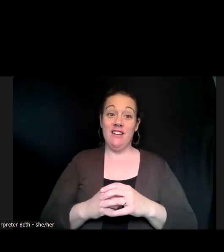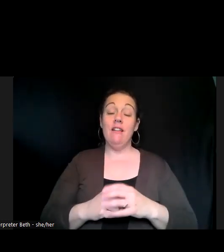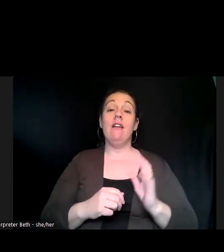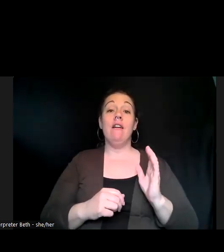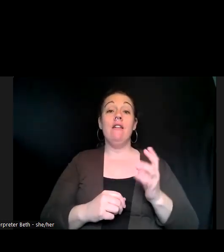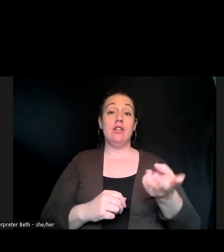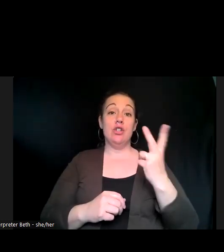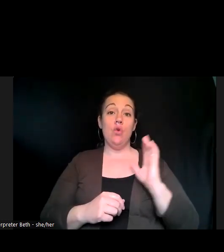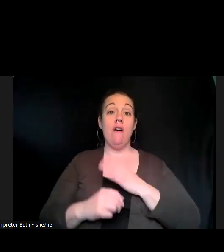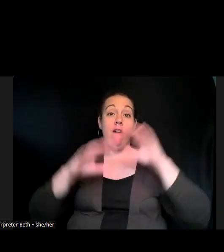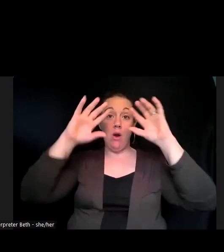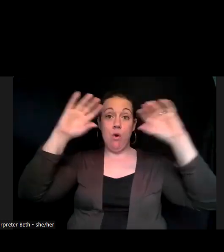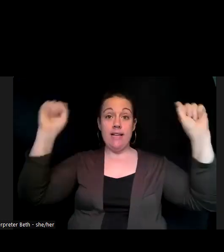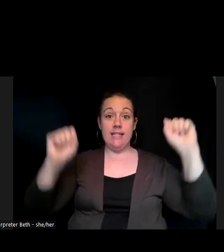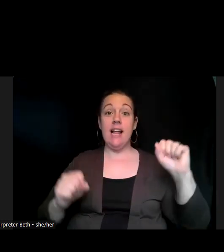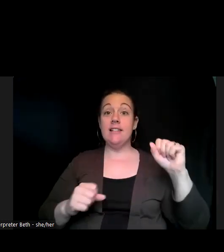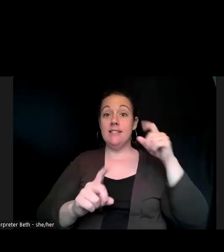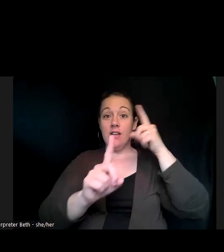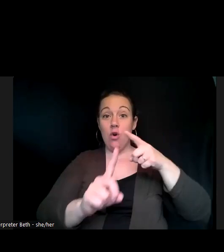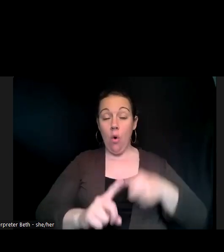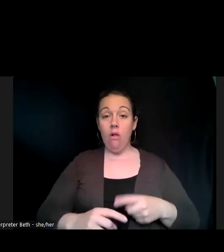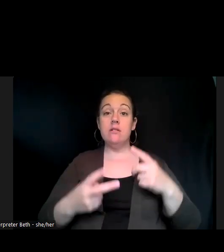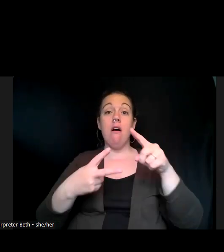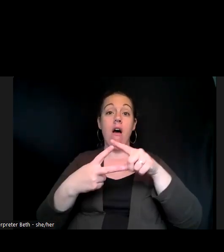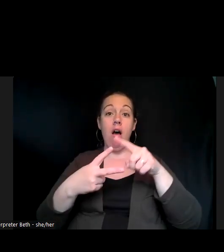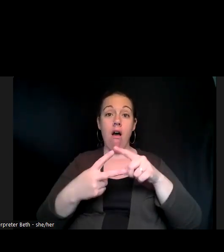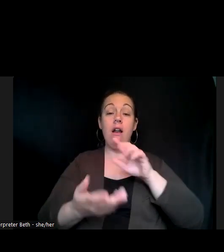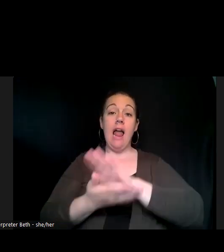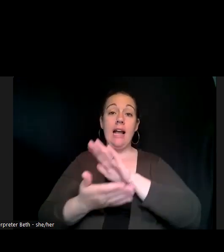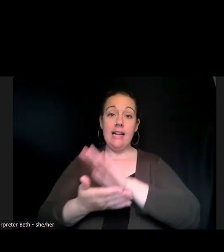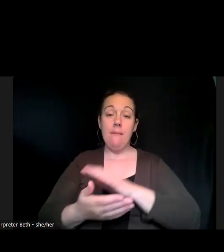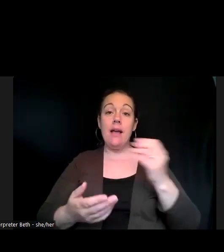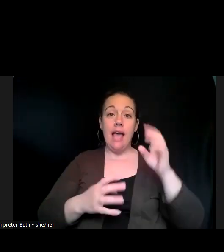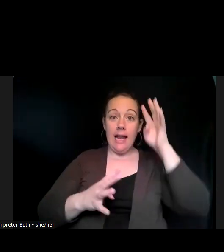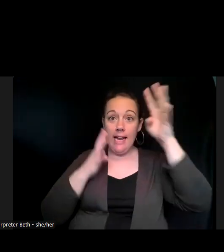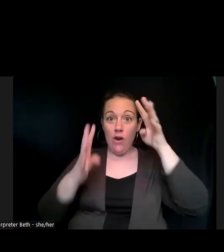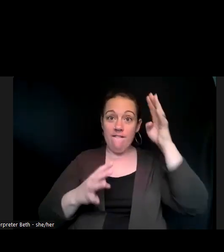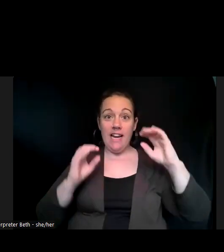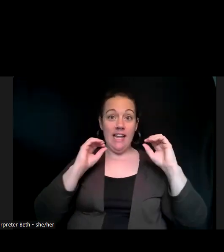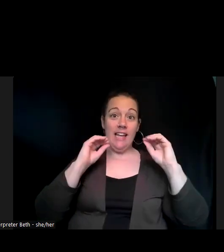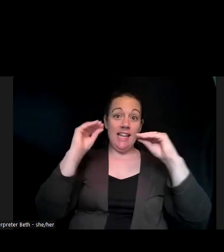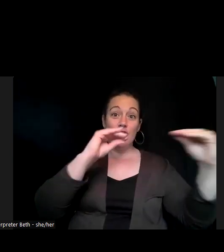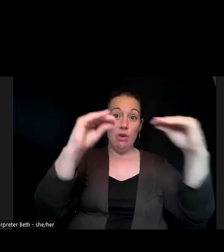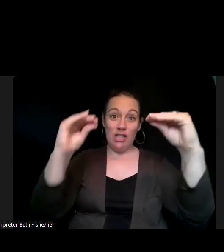focus directly on academics, one on accelerating learning, one on innovating instruction through a well-rounded education.